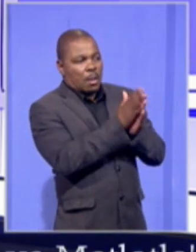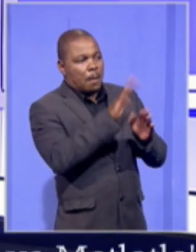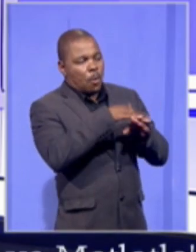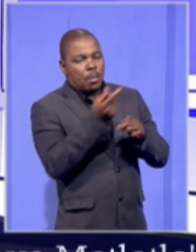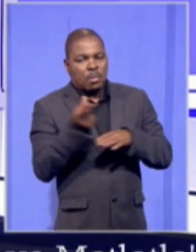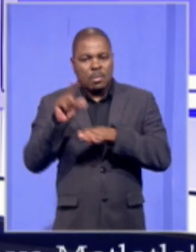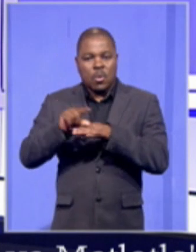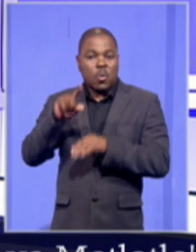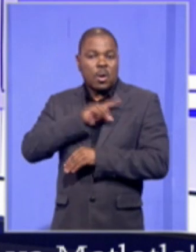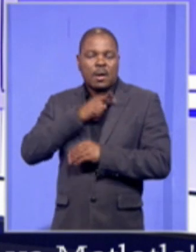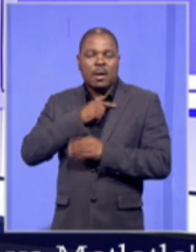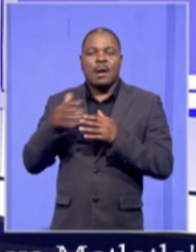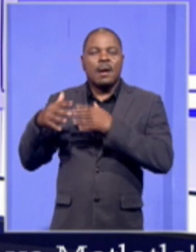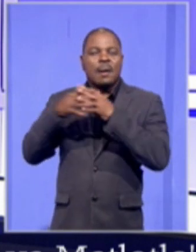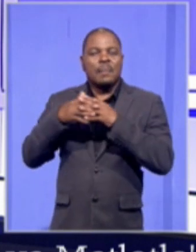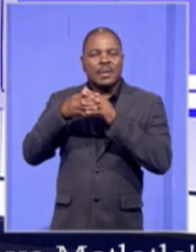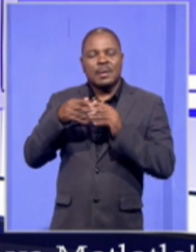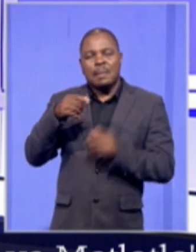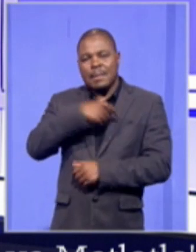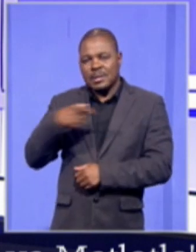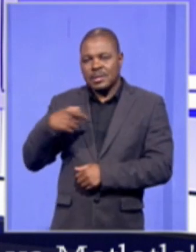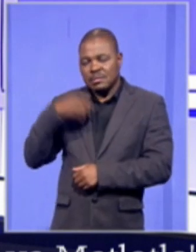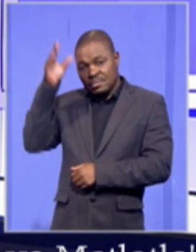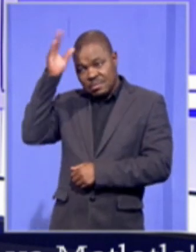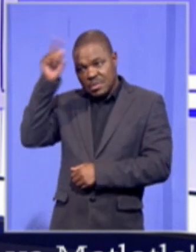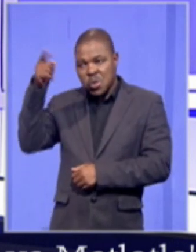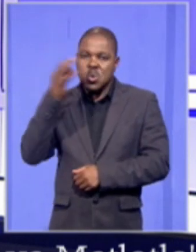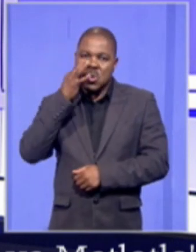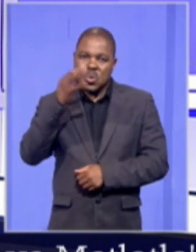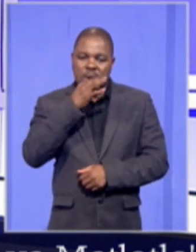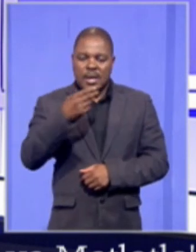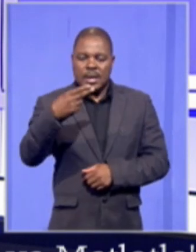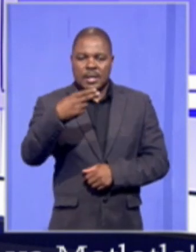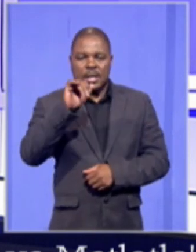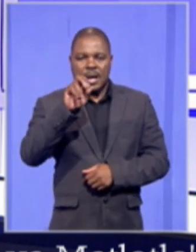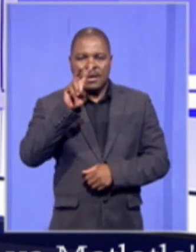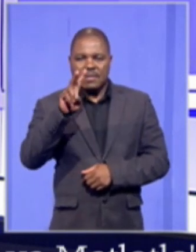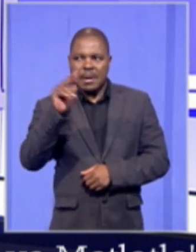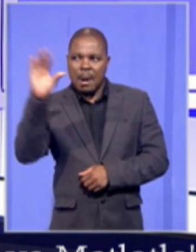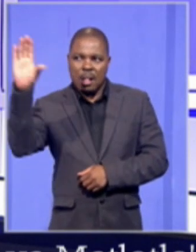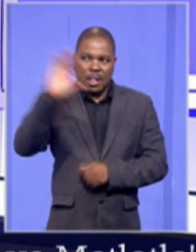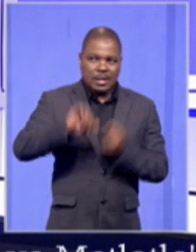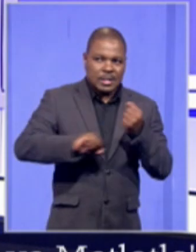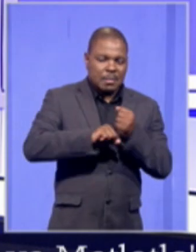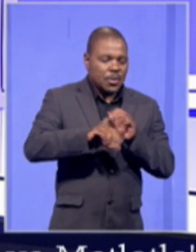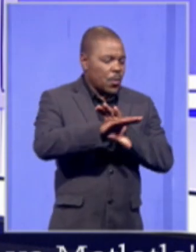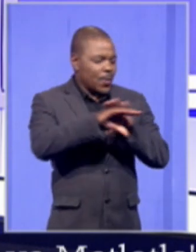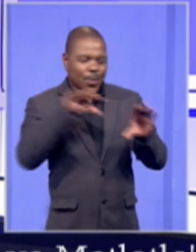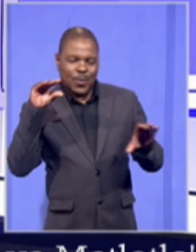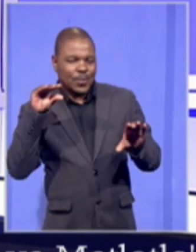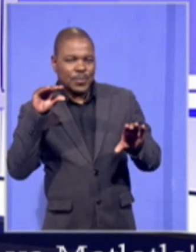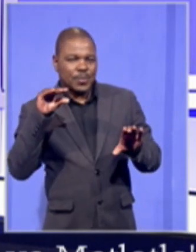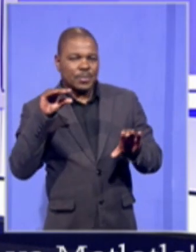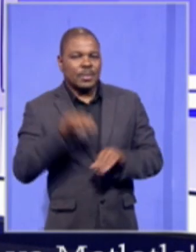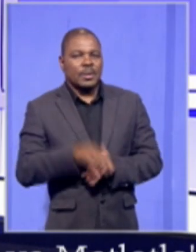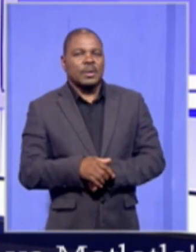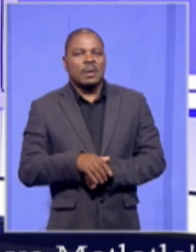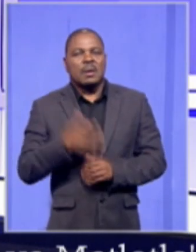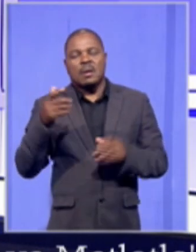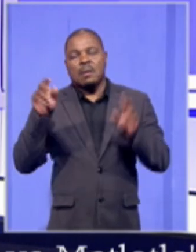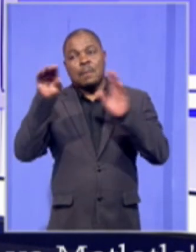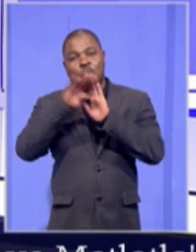Trump ya go emiša thekgo ya mašeleng go meriana ya twatši ya HIV go dinaga tšeo di na la go le letseno la tlasana ka lenaneo la